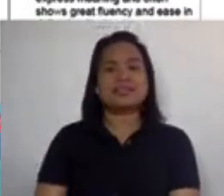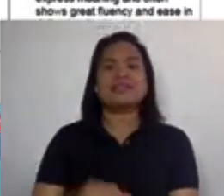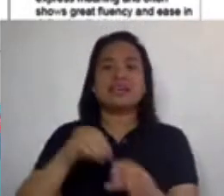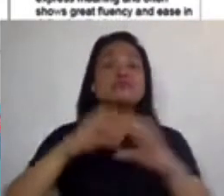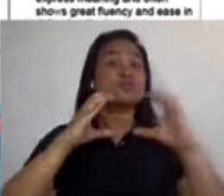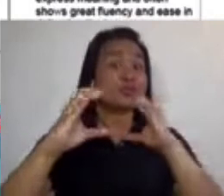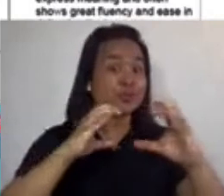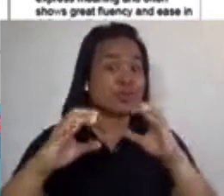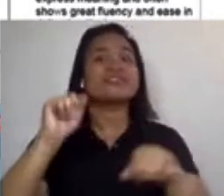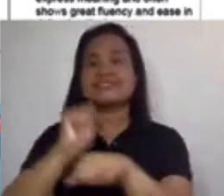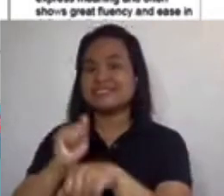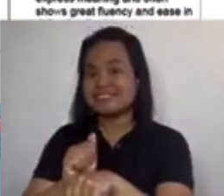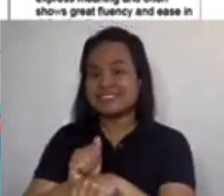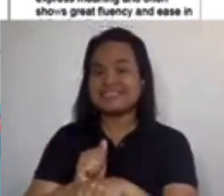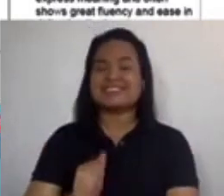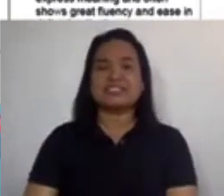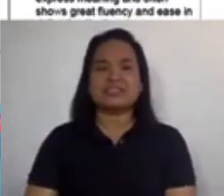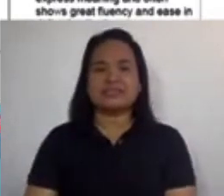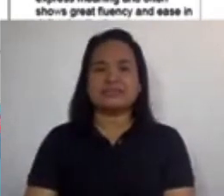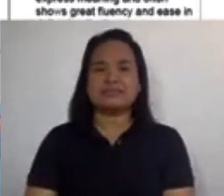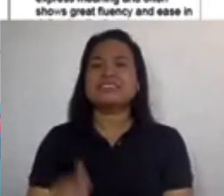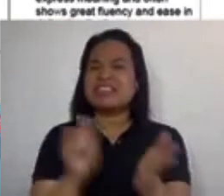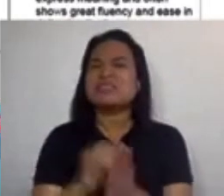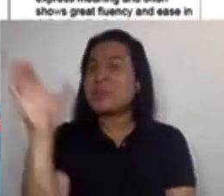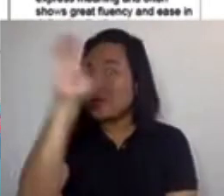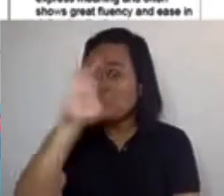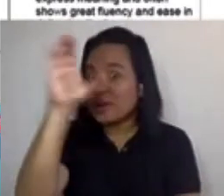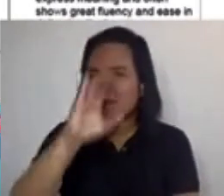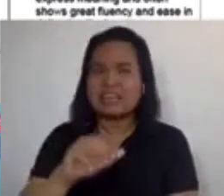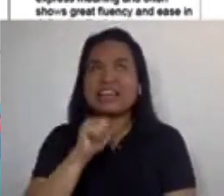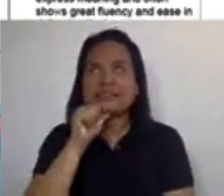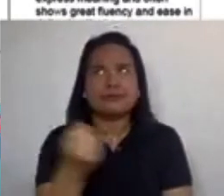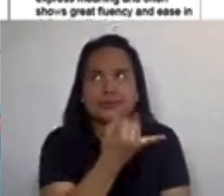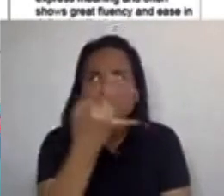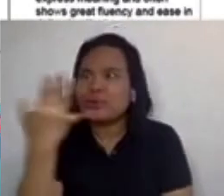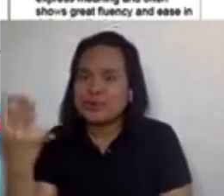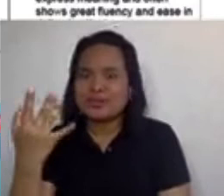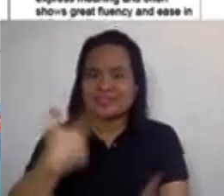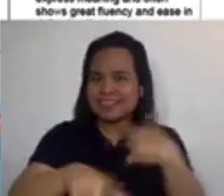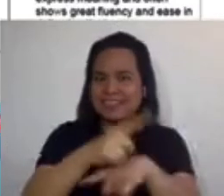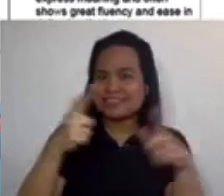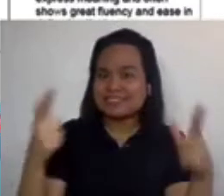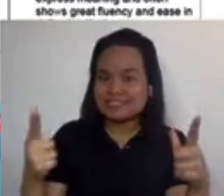our raters are looking for. It's not the number of languages that we speak in the